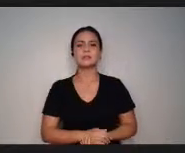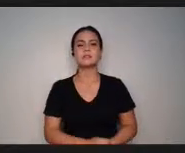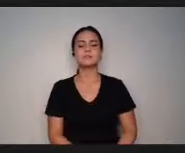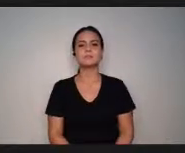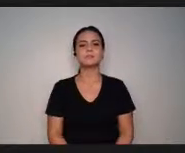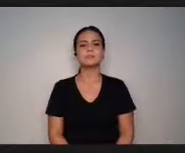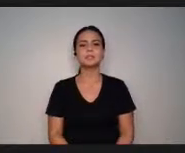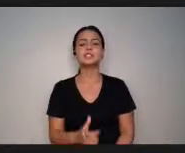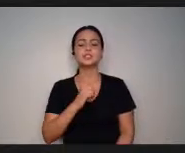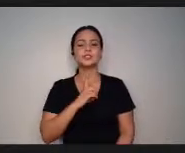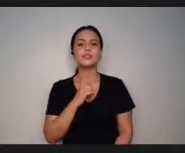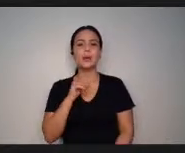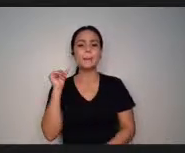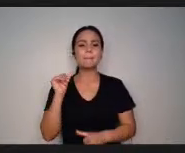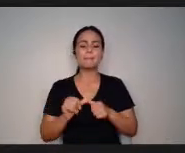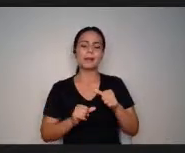expectancy,